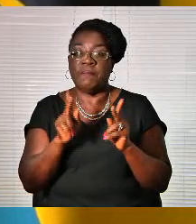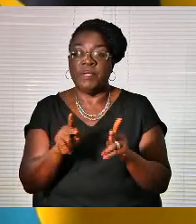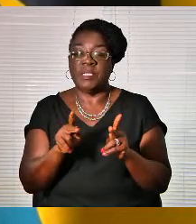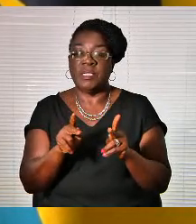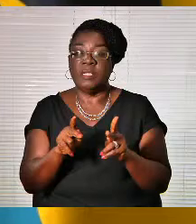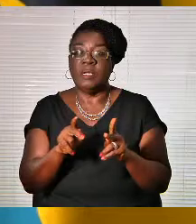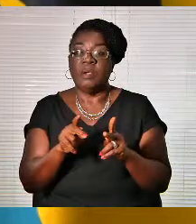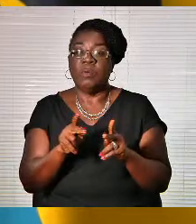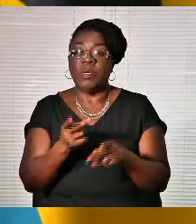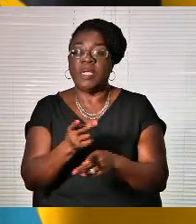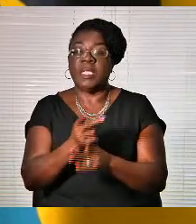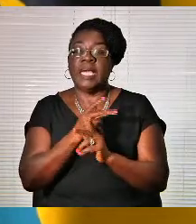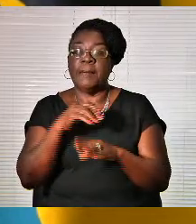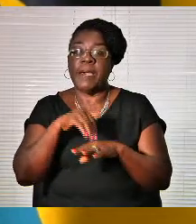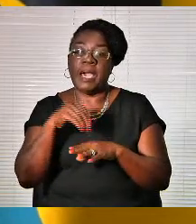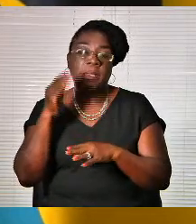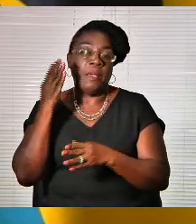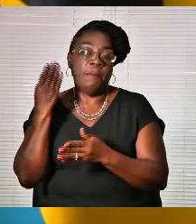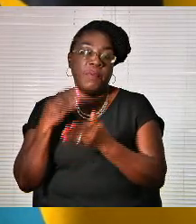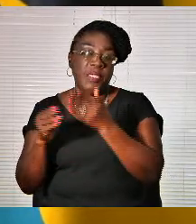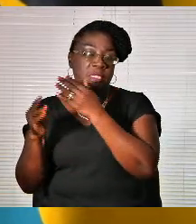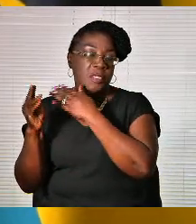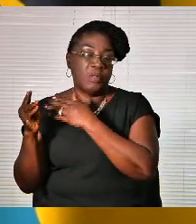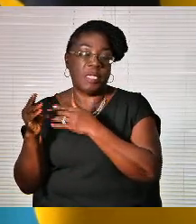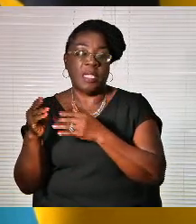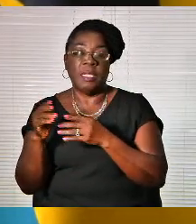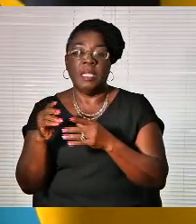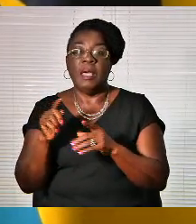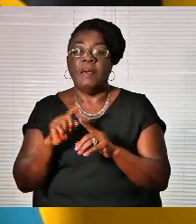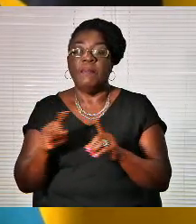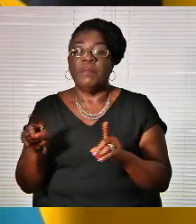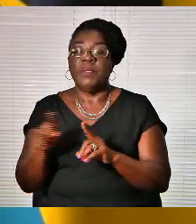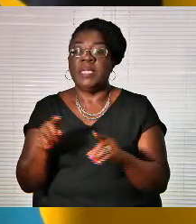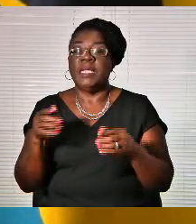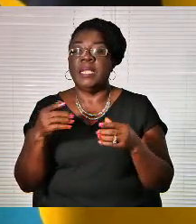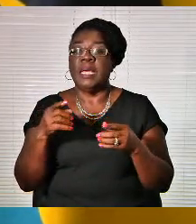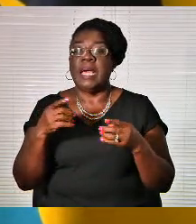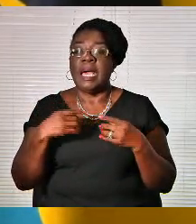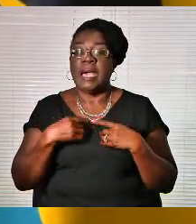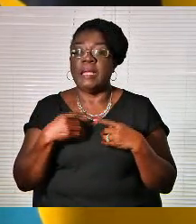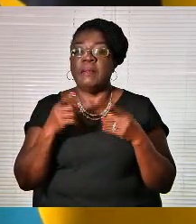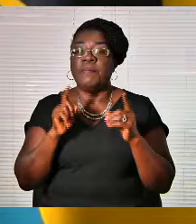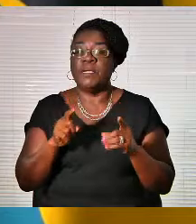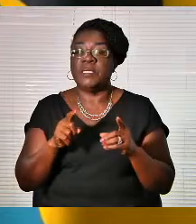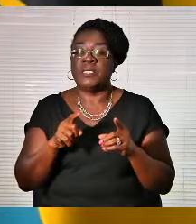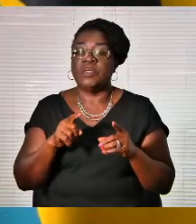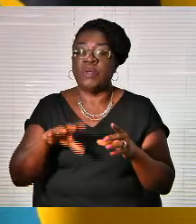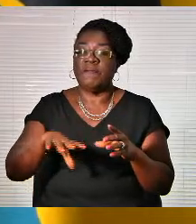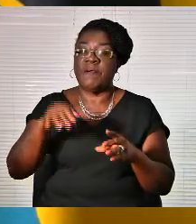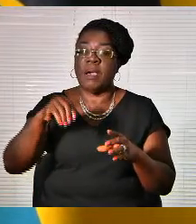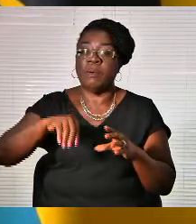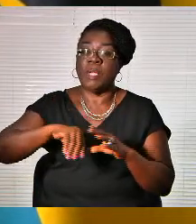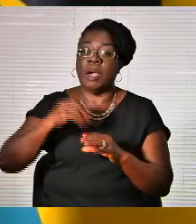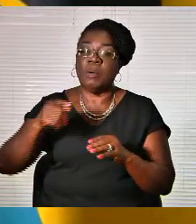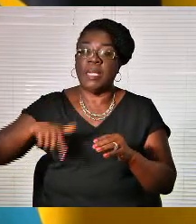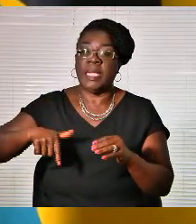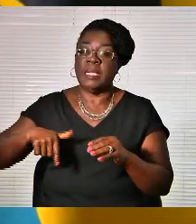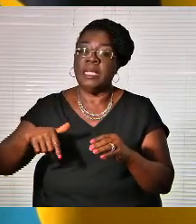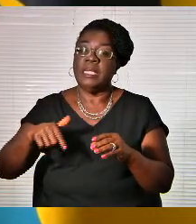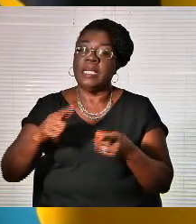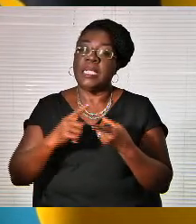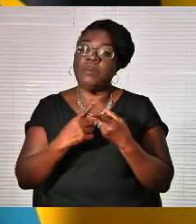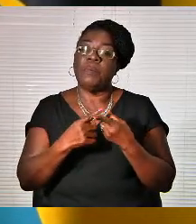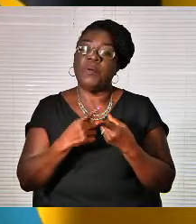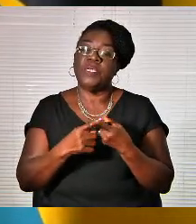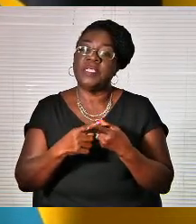not kept at the Breezes Hotel, but however, we did have persons that, when we found out they were positive, they were moved